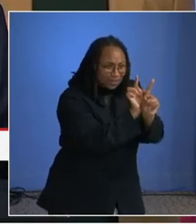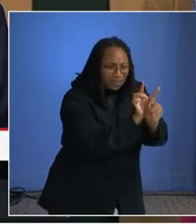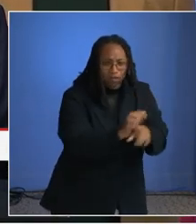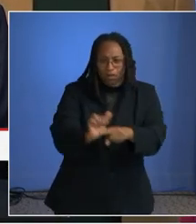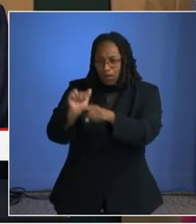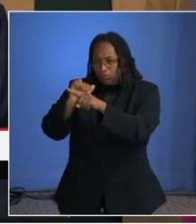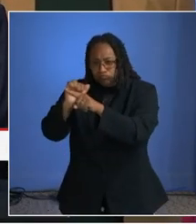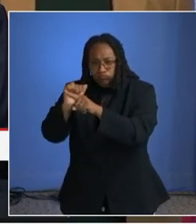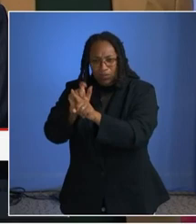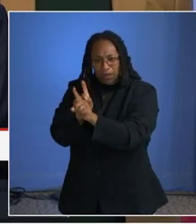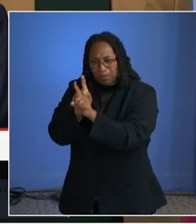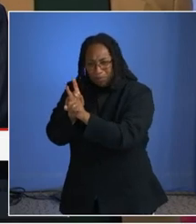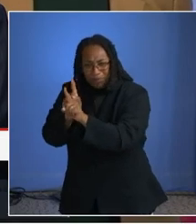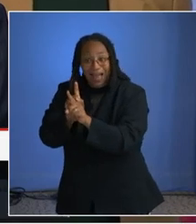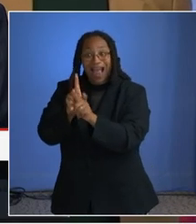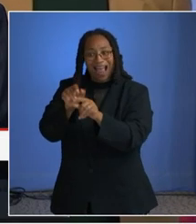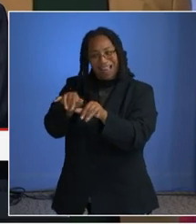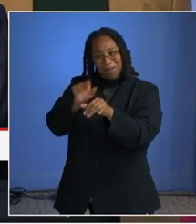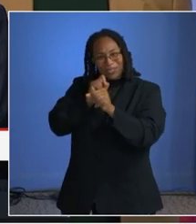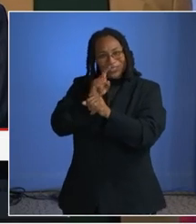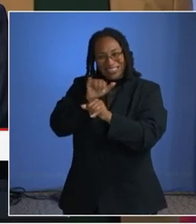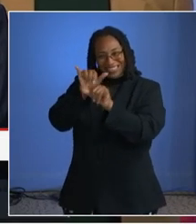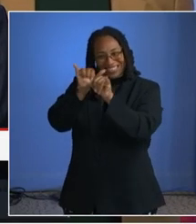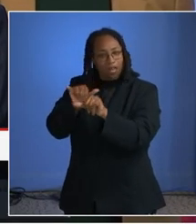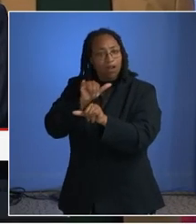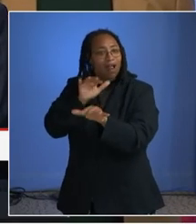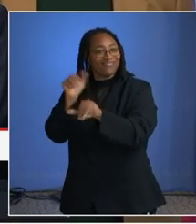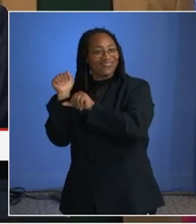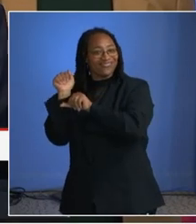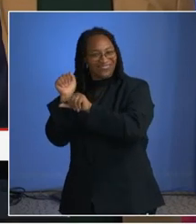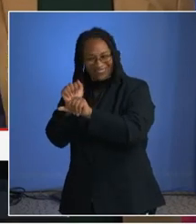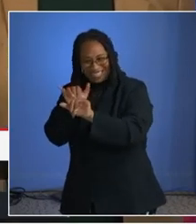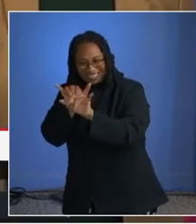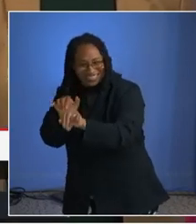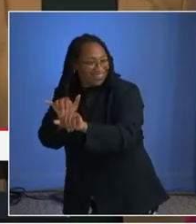who are coming back to DC having served some time in our justice system.